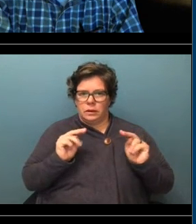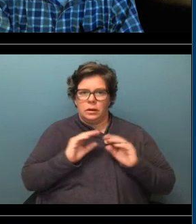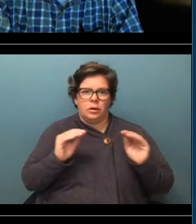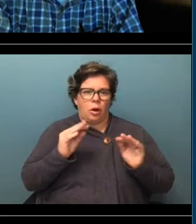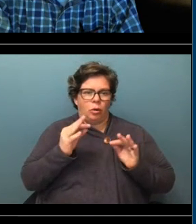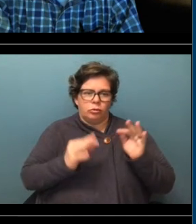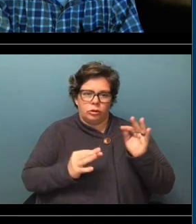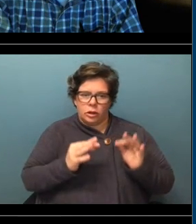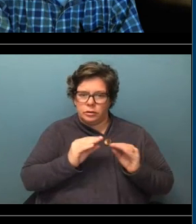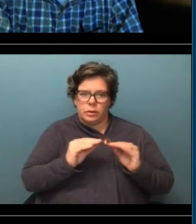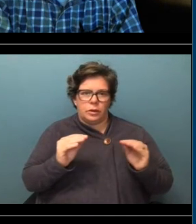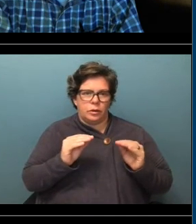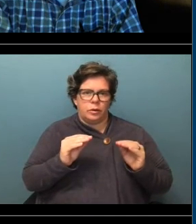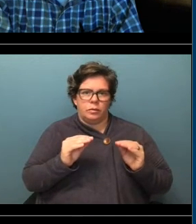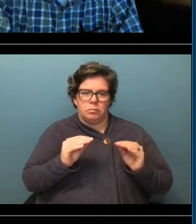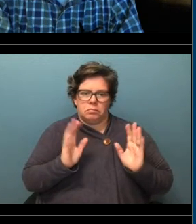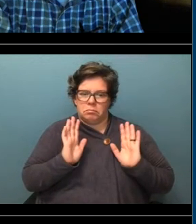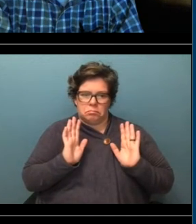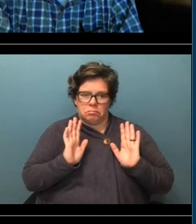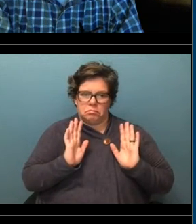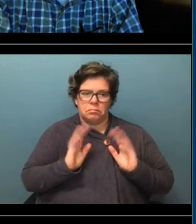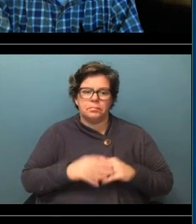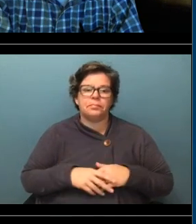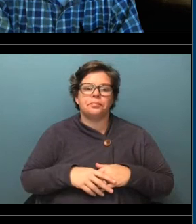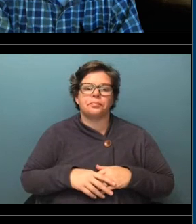judgment held either way.